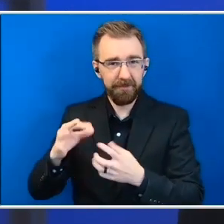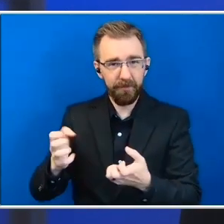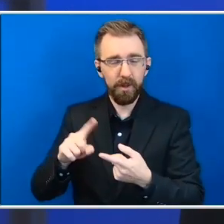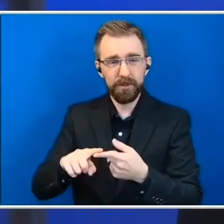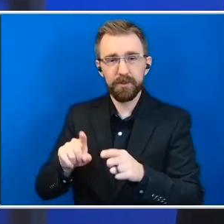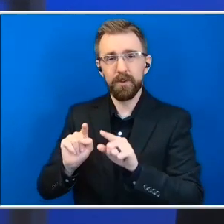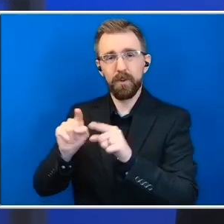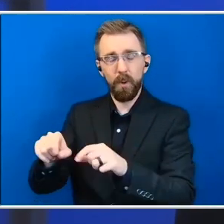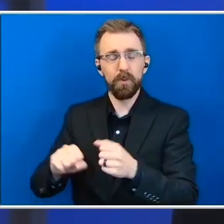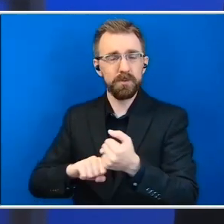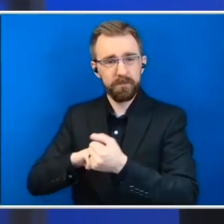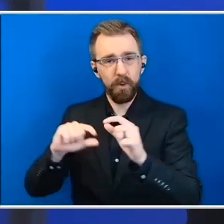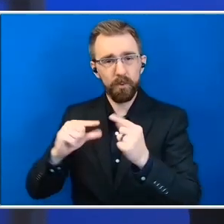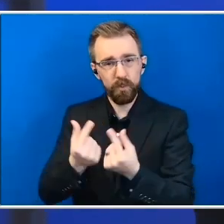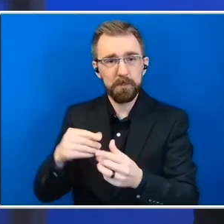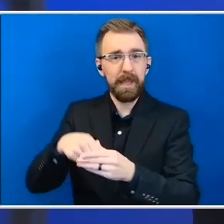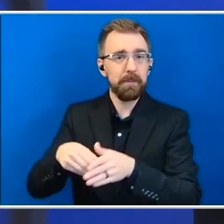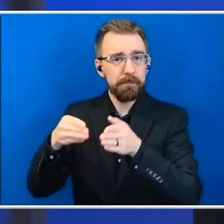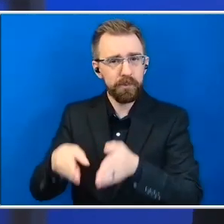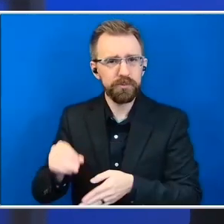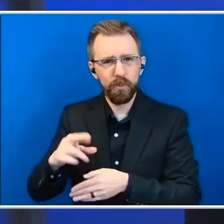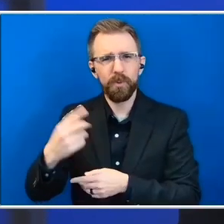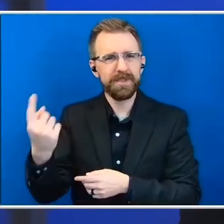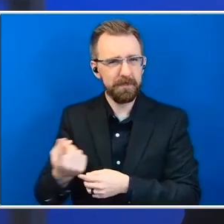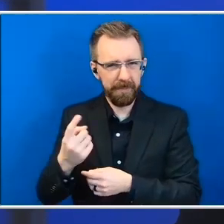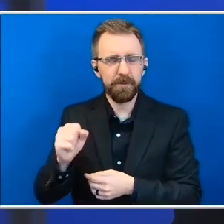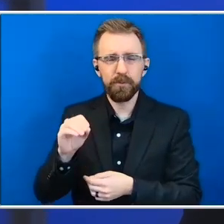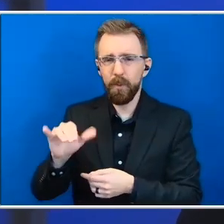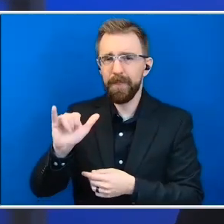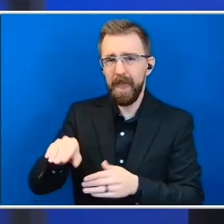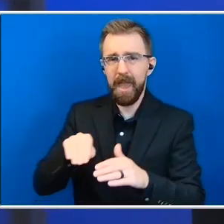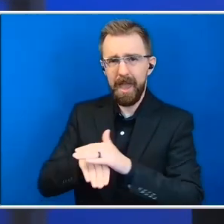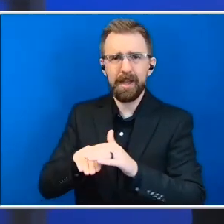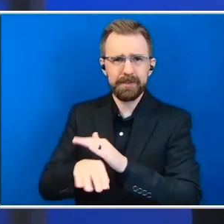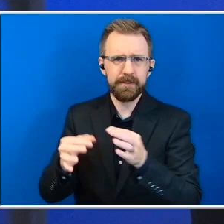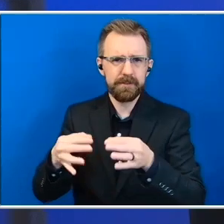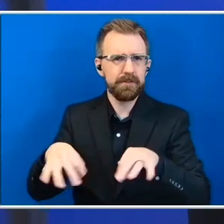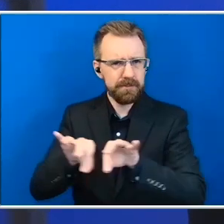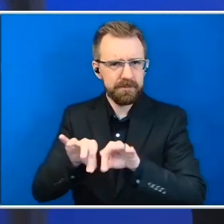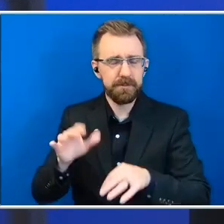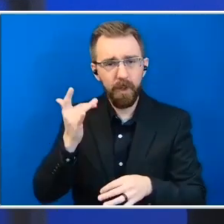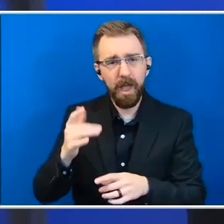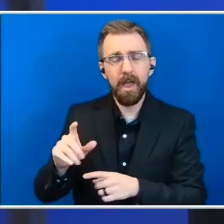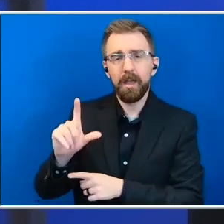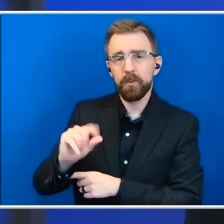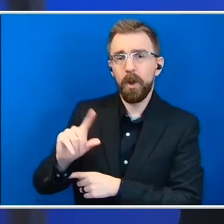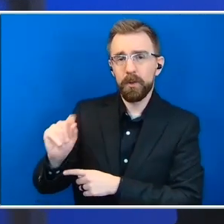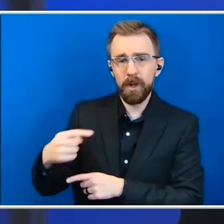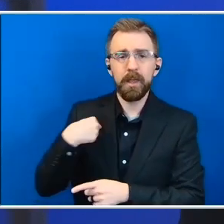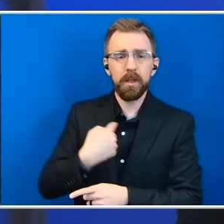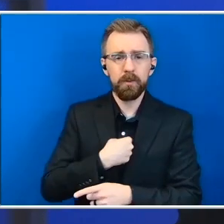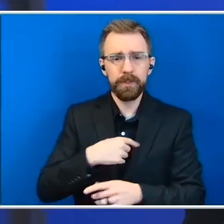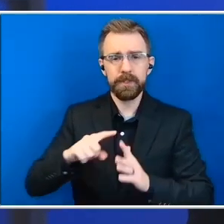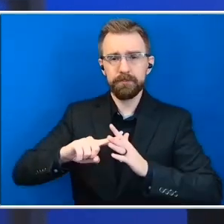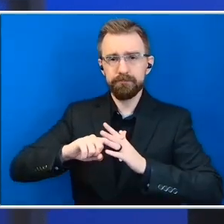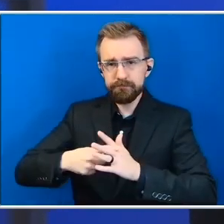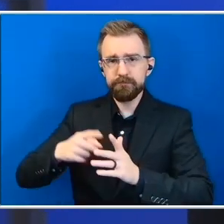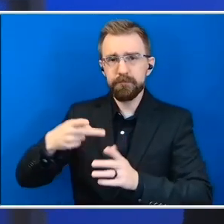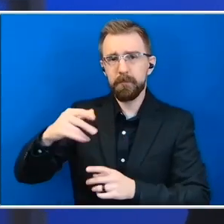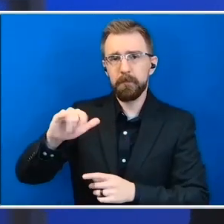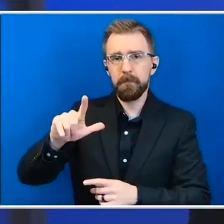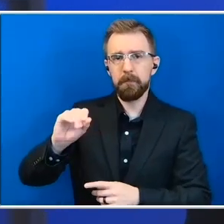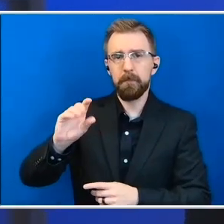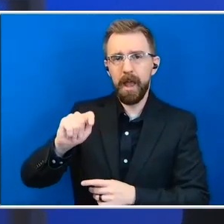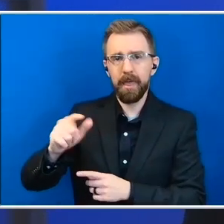person or something like that. So that access is vital. And that's why in 2020, we got a pilot grant to develop and test